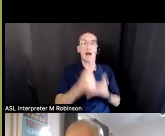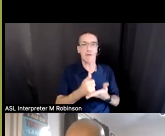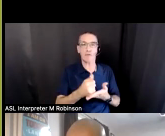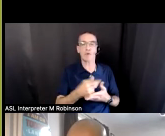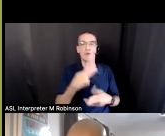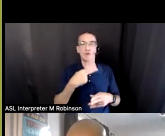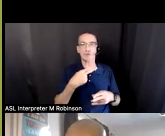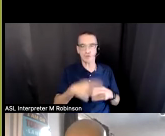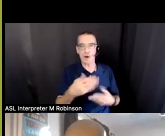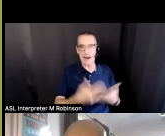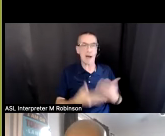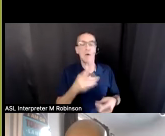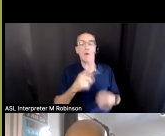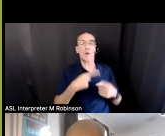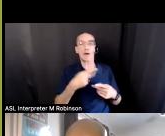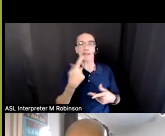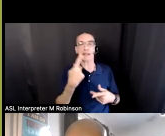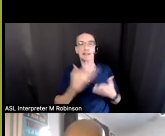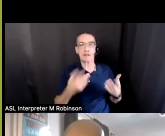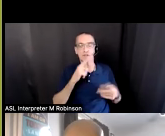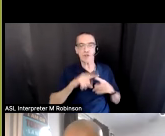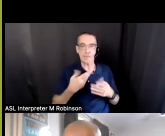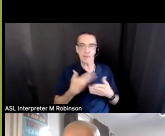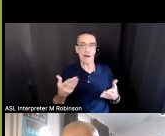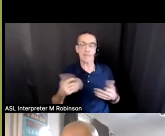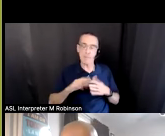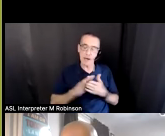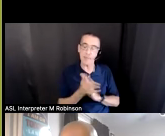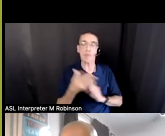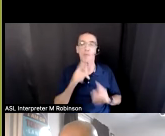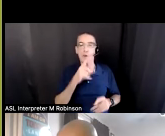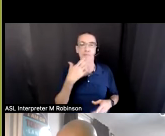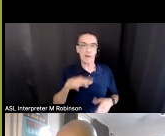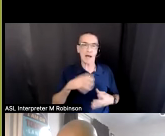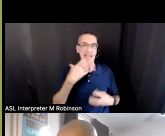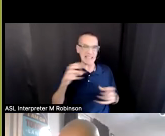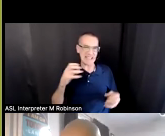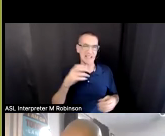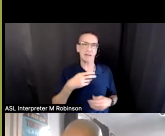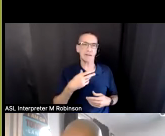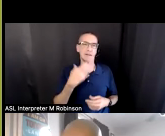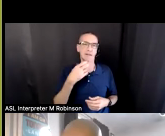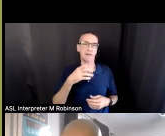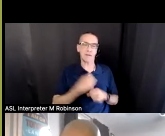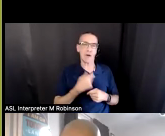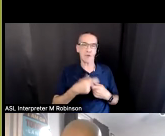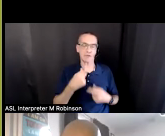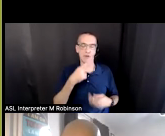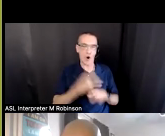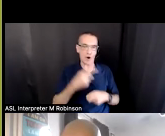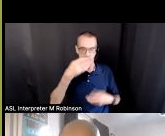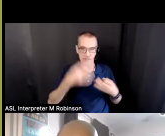shorthand when things are starting to get really heated and you're experiencing a lot of that sort of crazy decision making that we all remember pretty